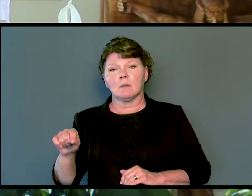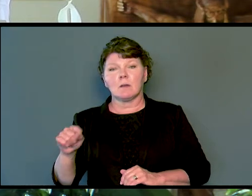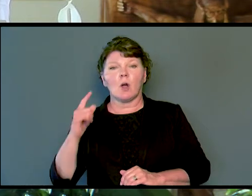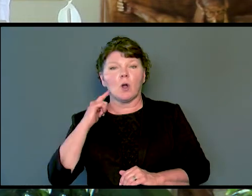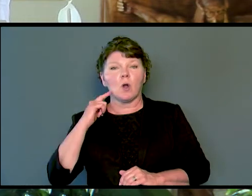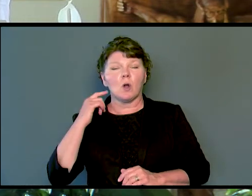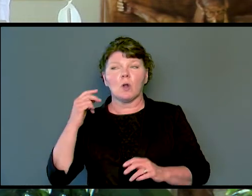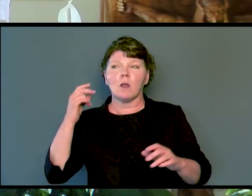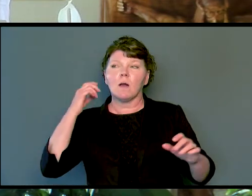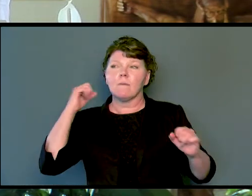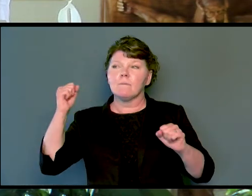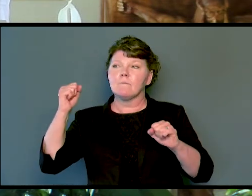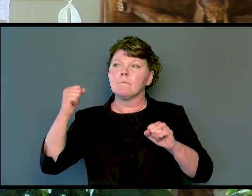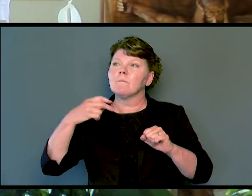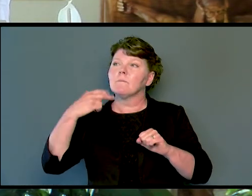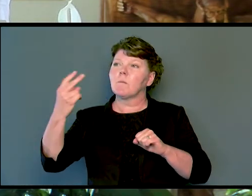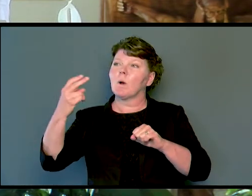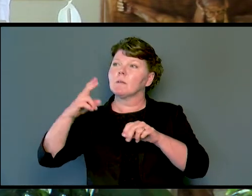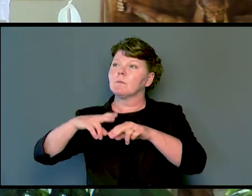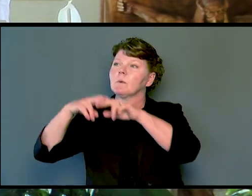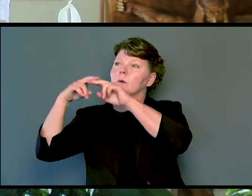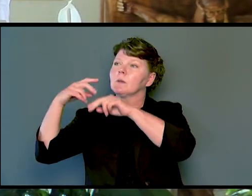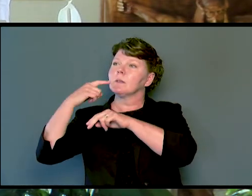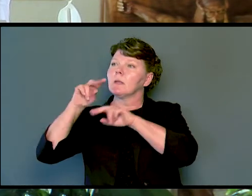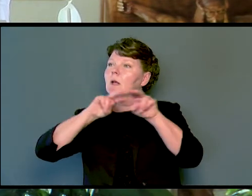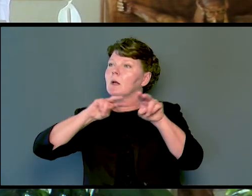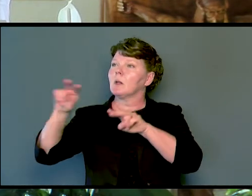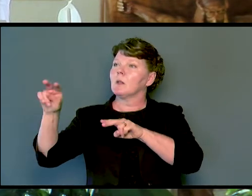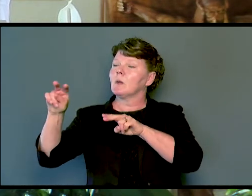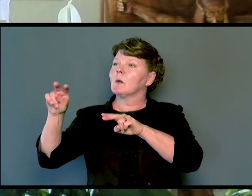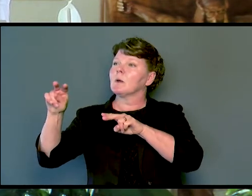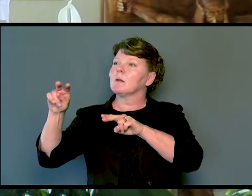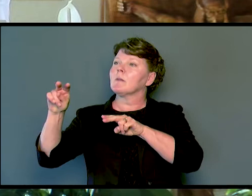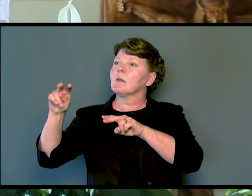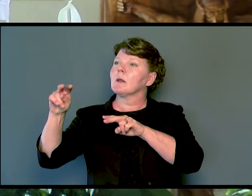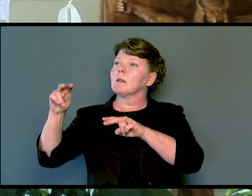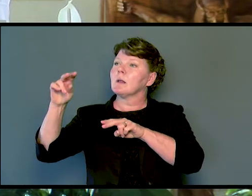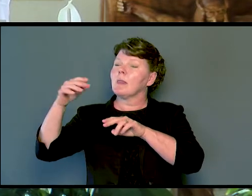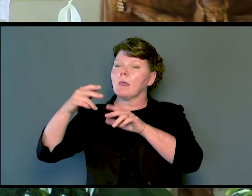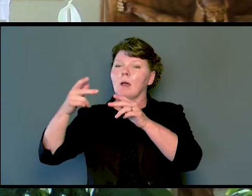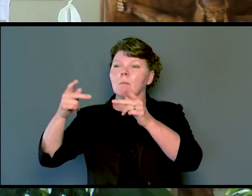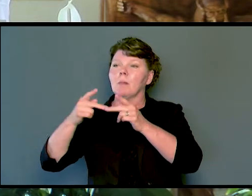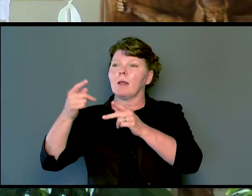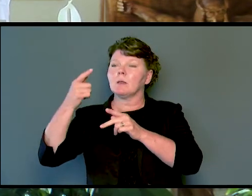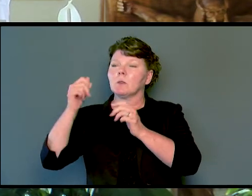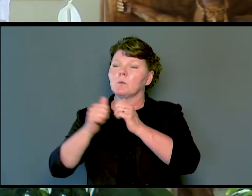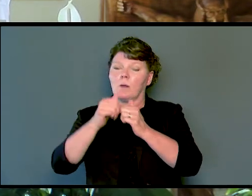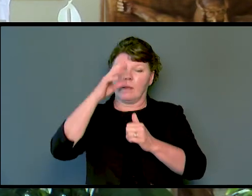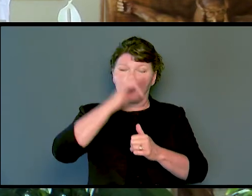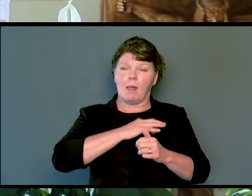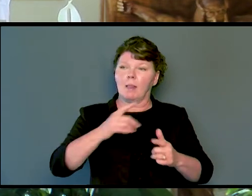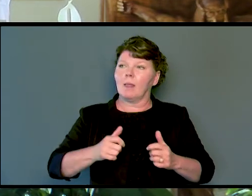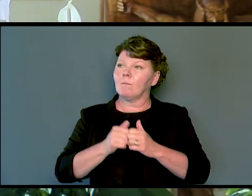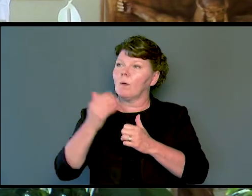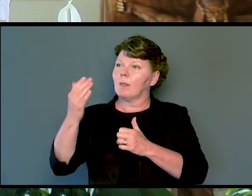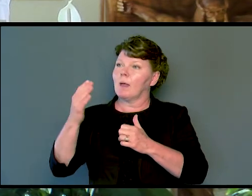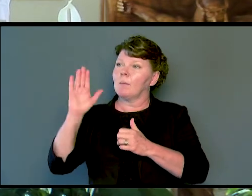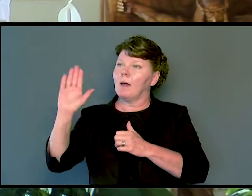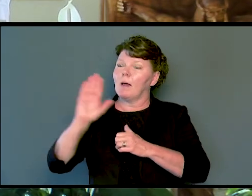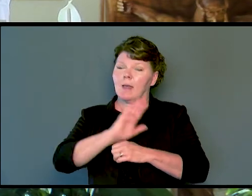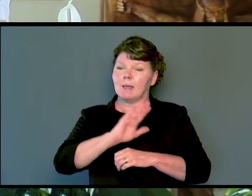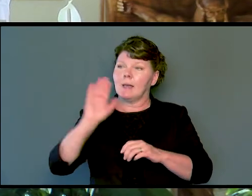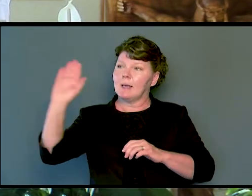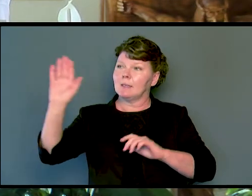I heard a loud voice from the throne saying, 'Behold, the dwelling place of God is with man. He will dwell with them, and they will be his